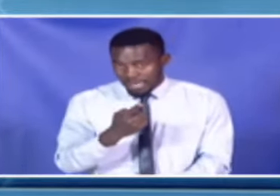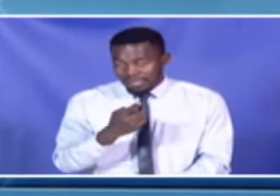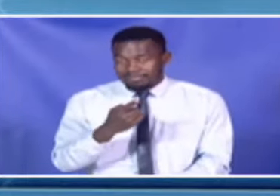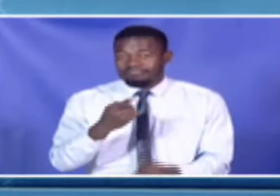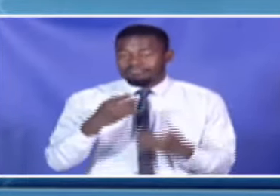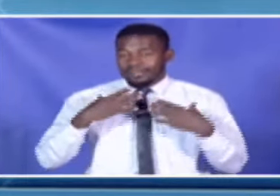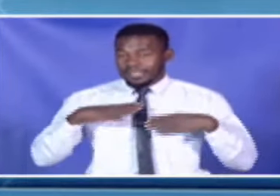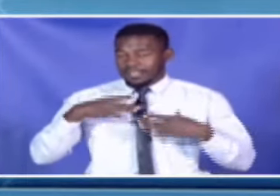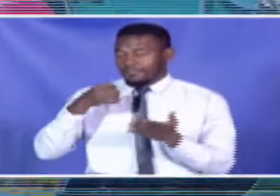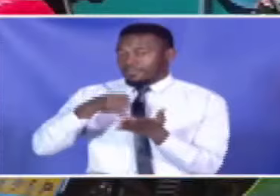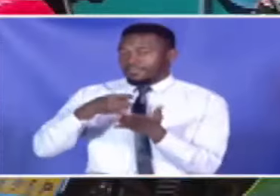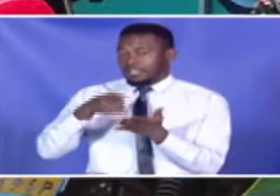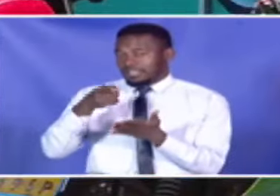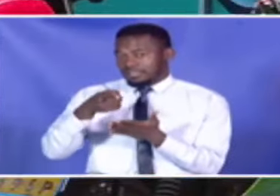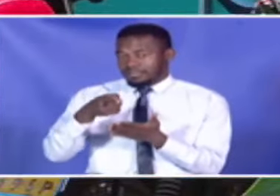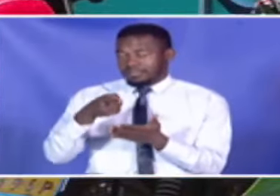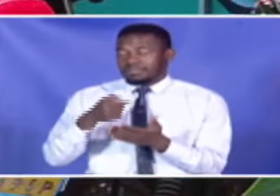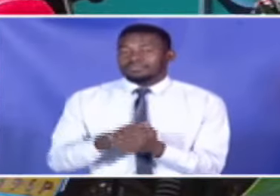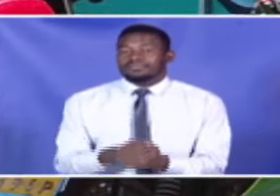Take a look.